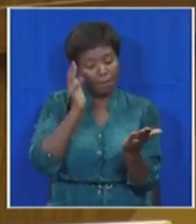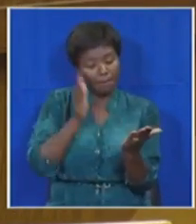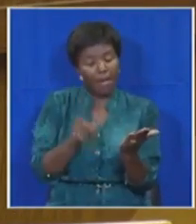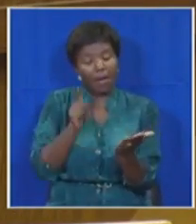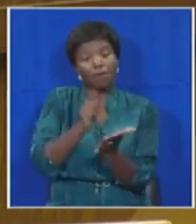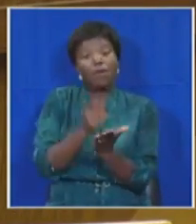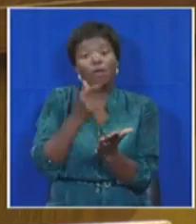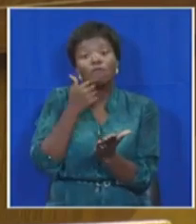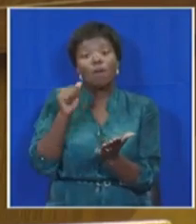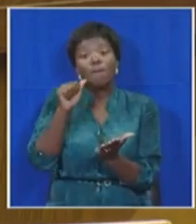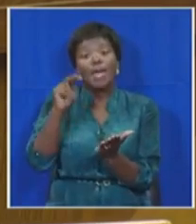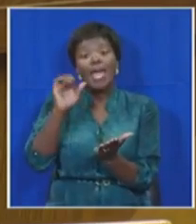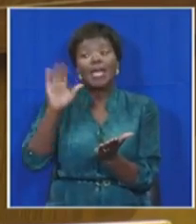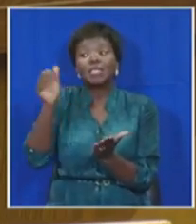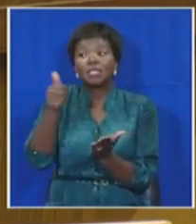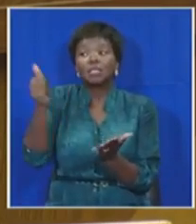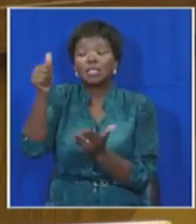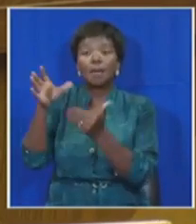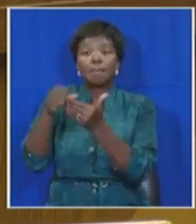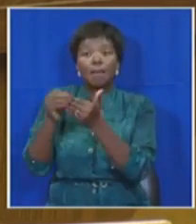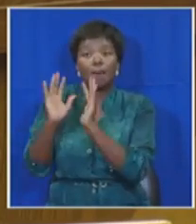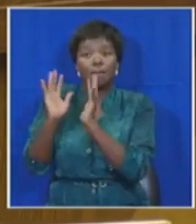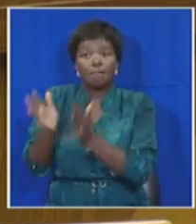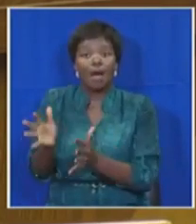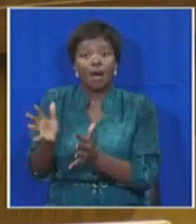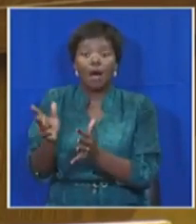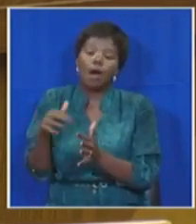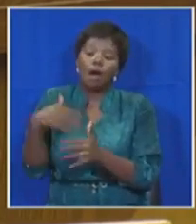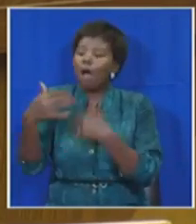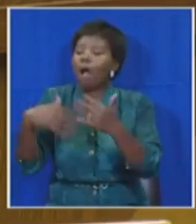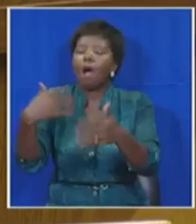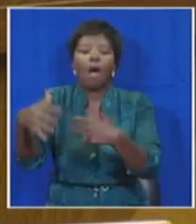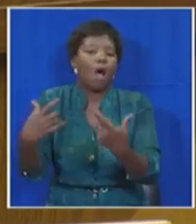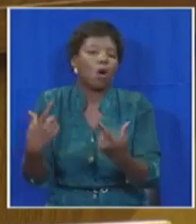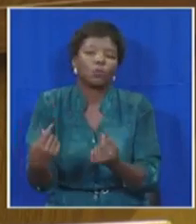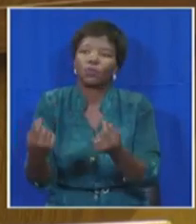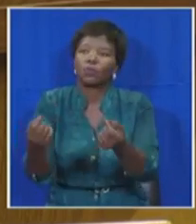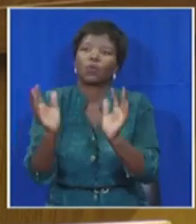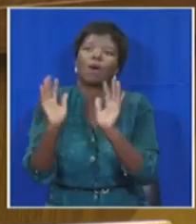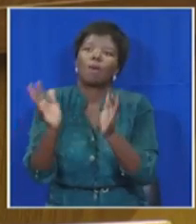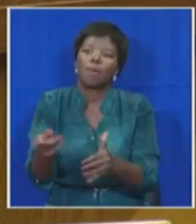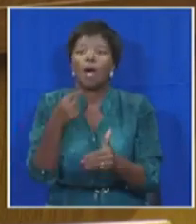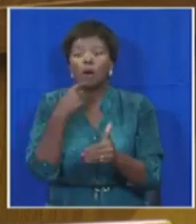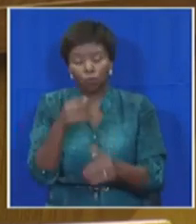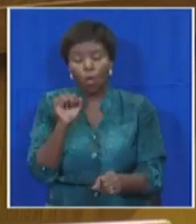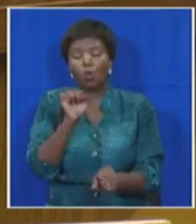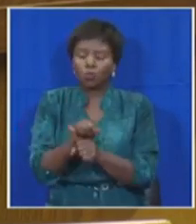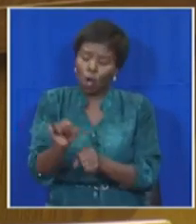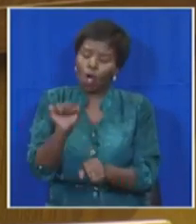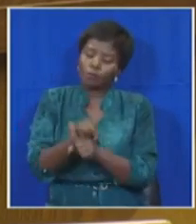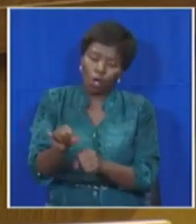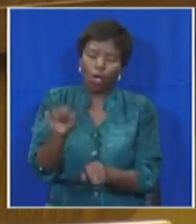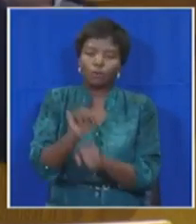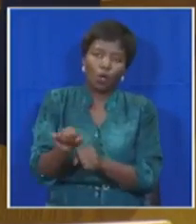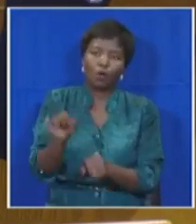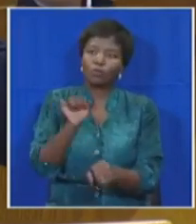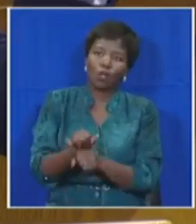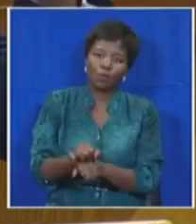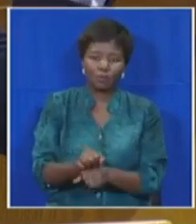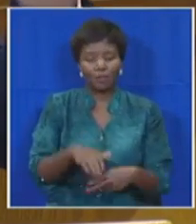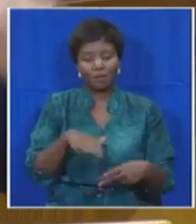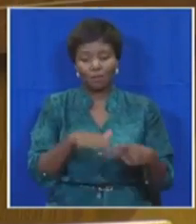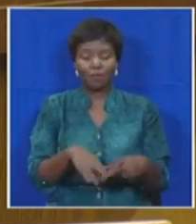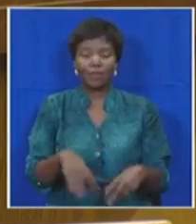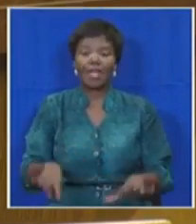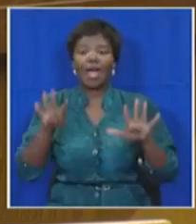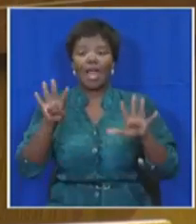House apparatchiks, going through the motions, just like jobs, jobs, jobs, just like the